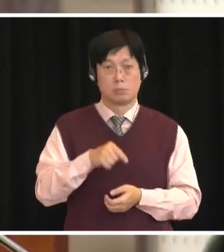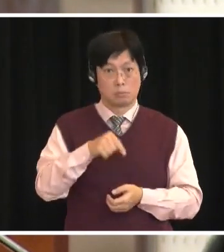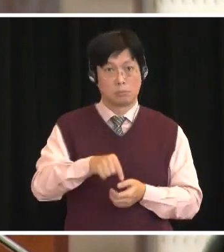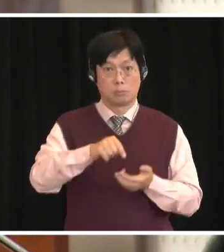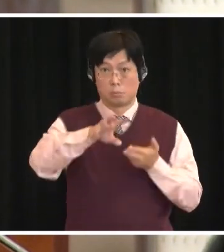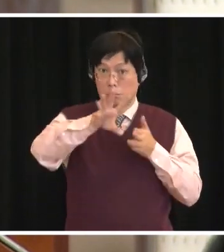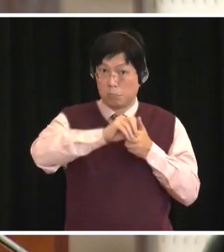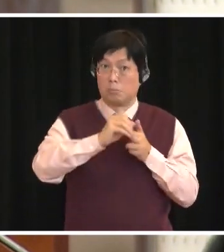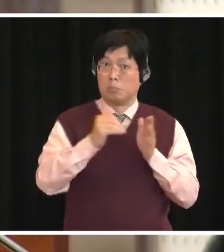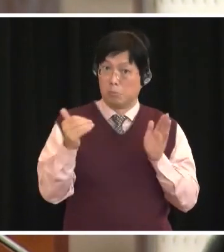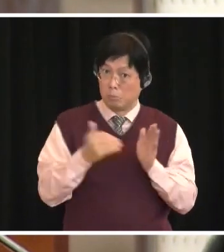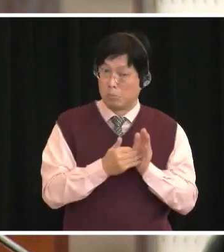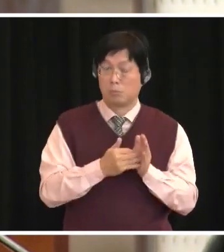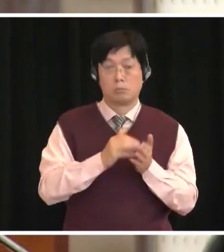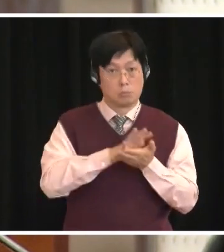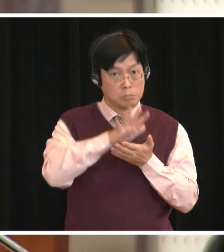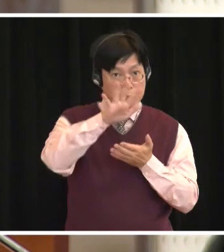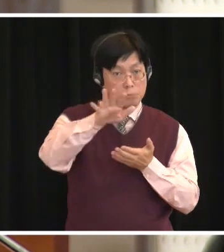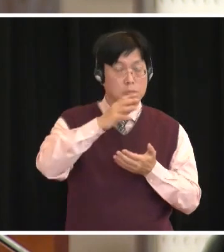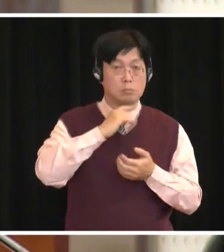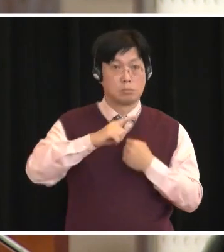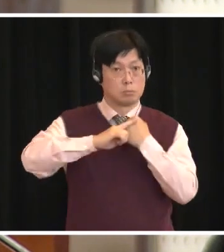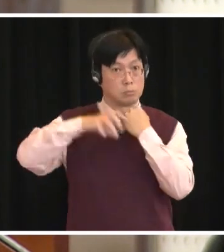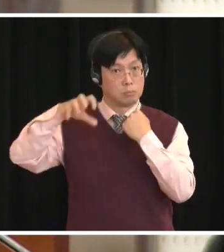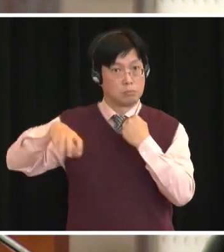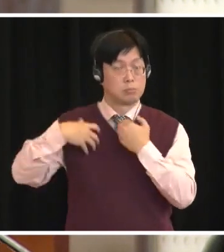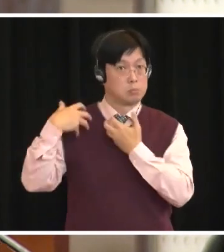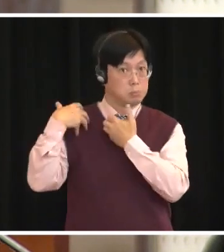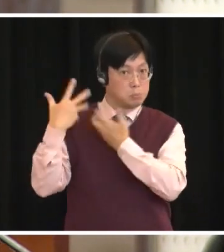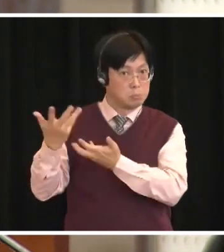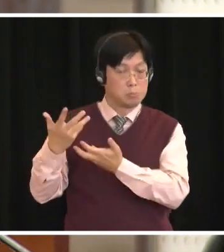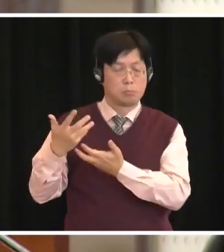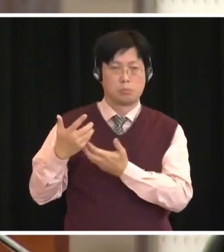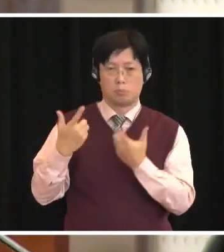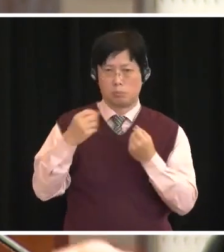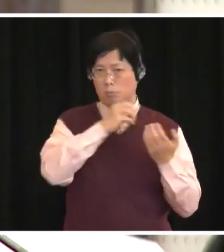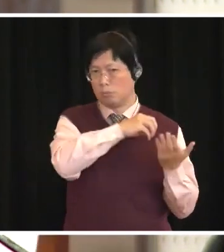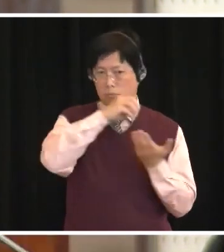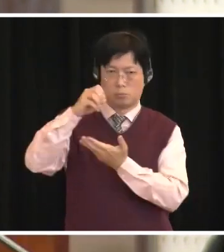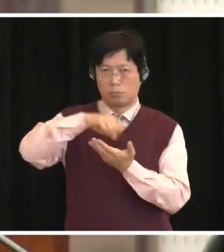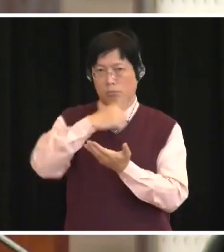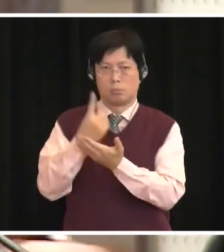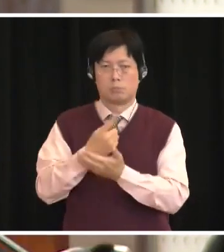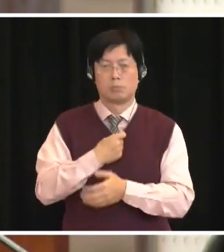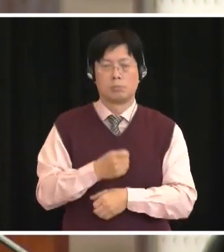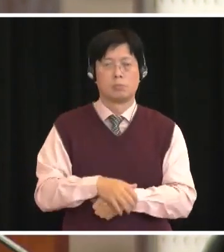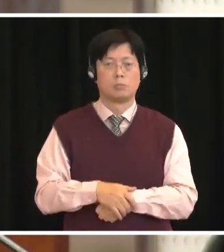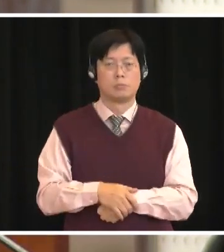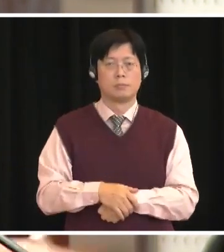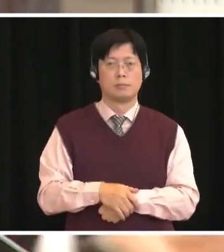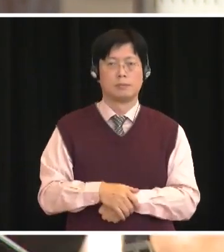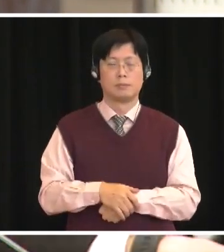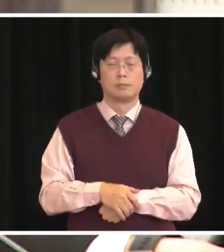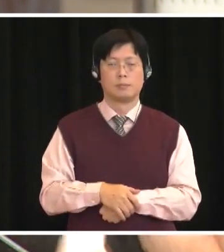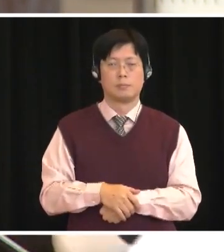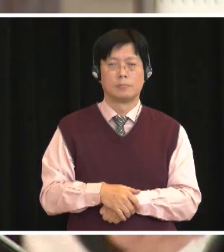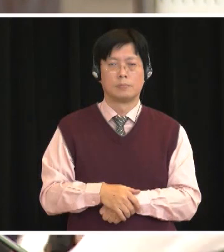record everything, and the recordings will then be transferred to the juvenile